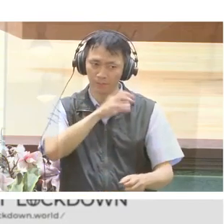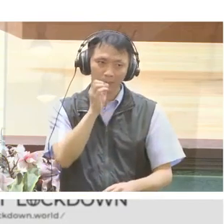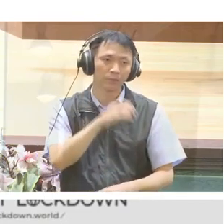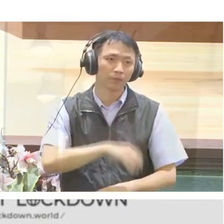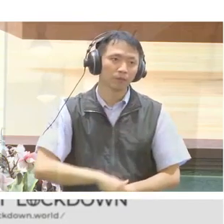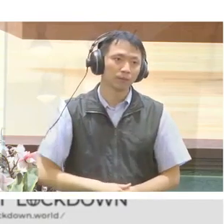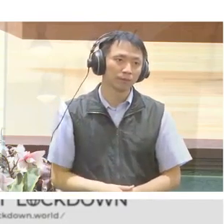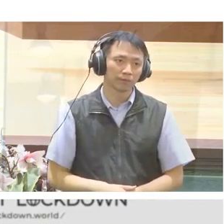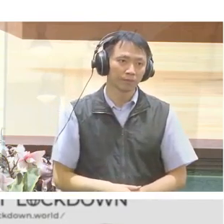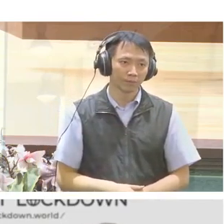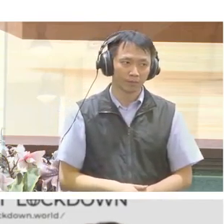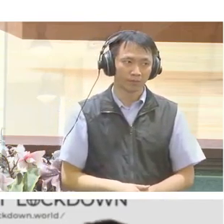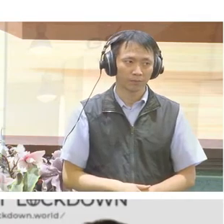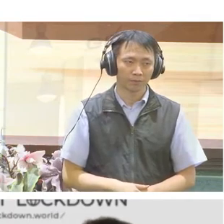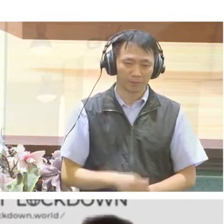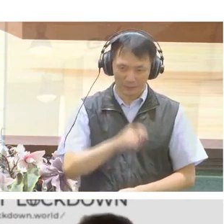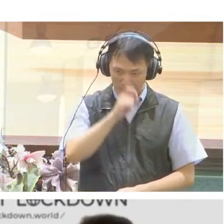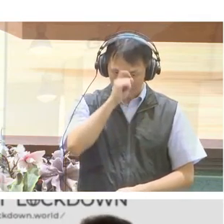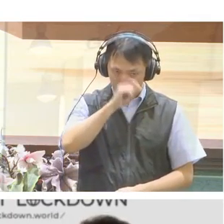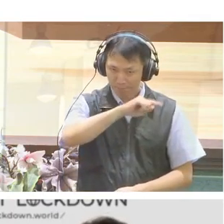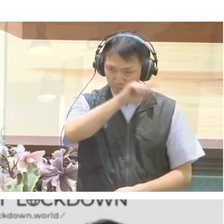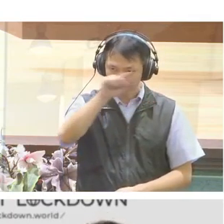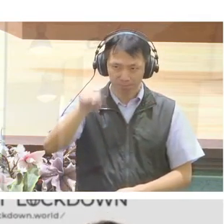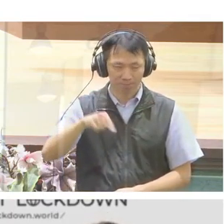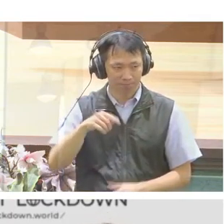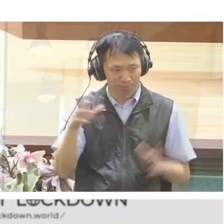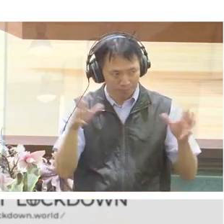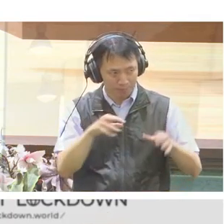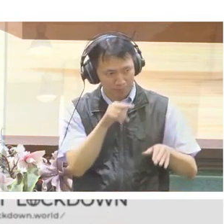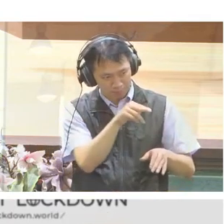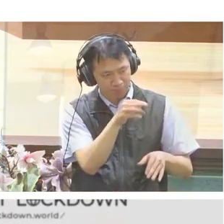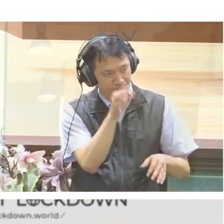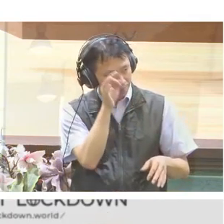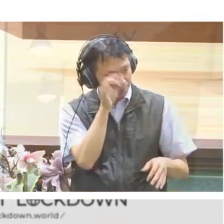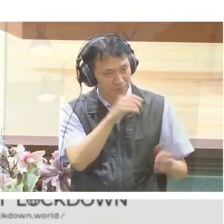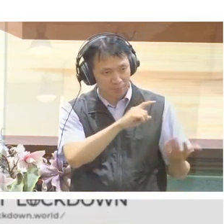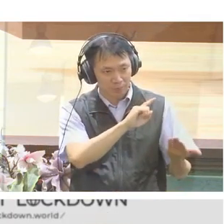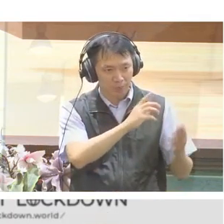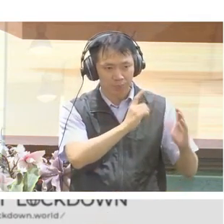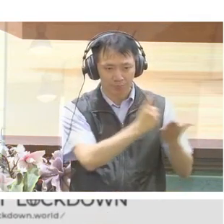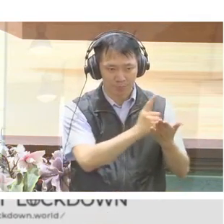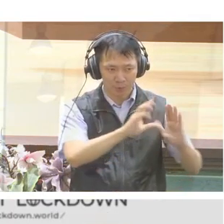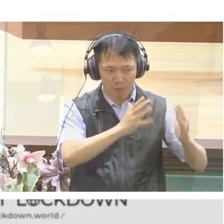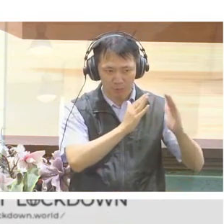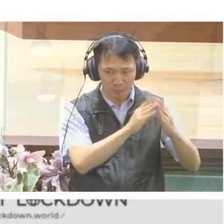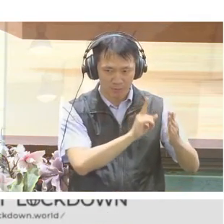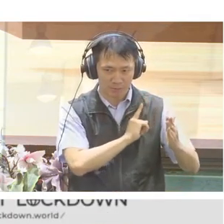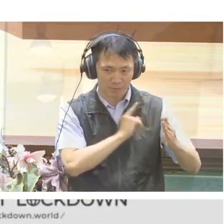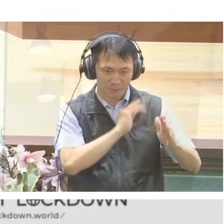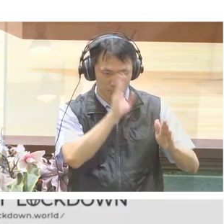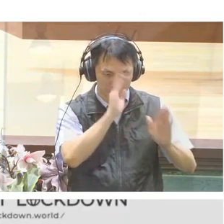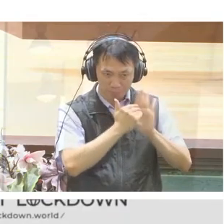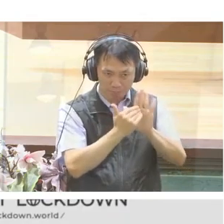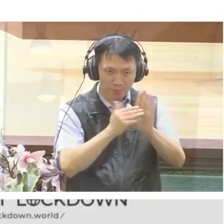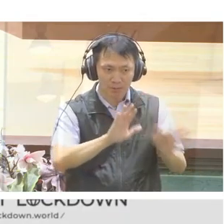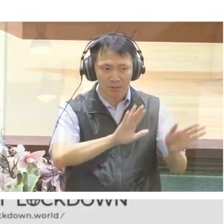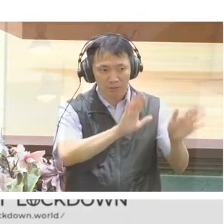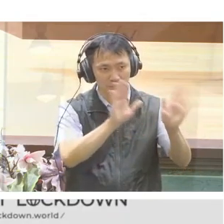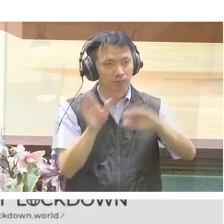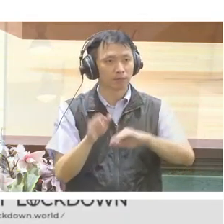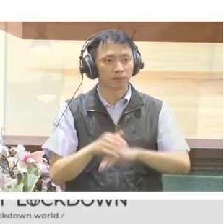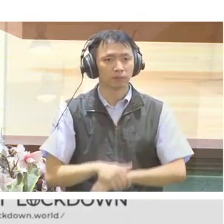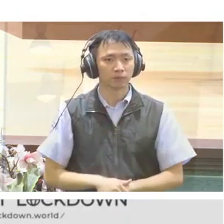you know, with the private vehicles, because on the surface, you know, you may not think that it would harm rights, but as you sort of start to dig